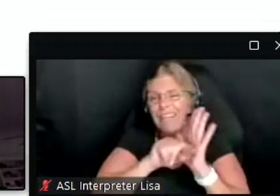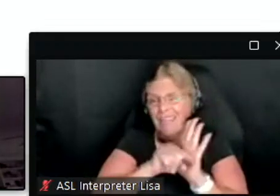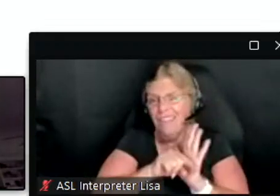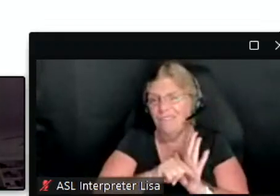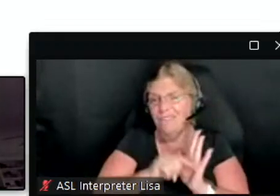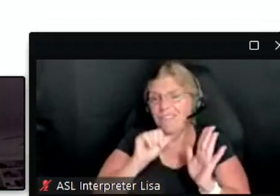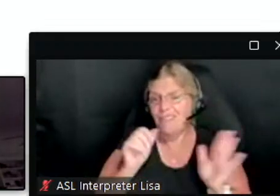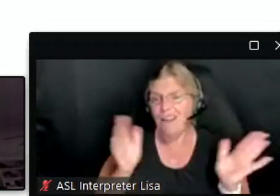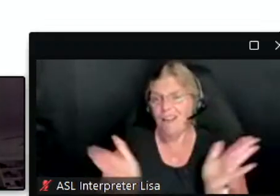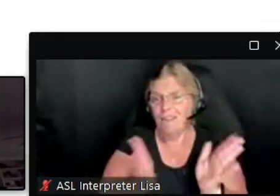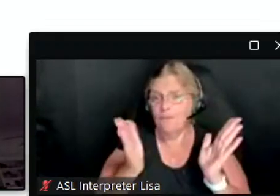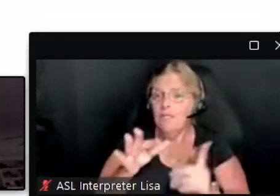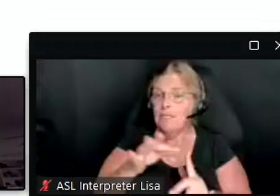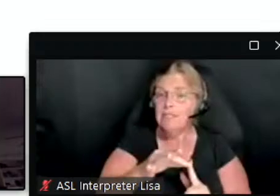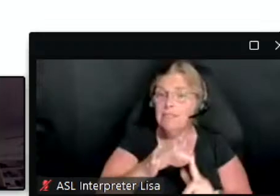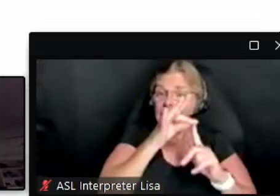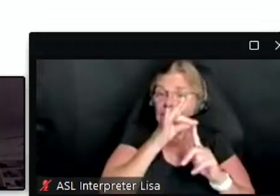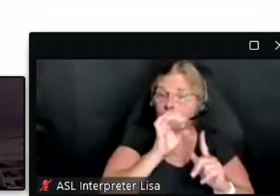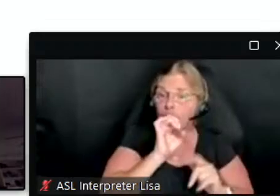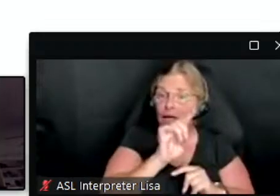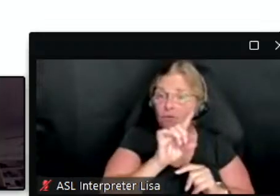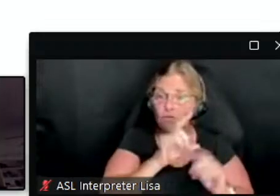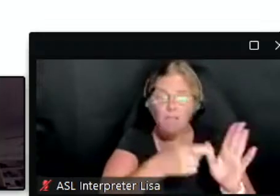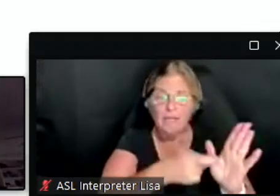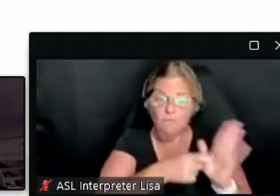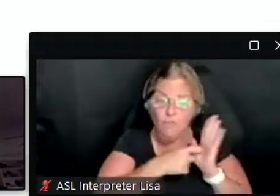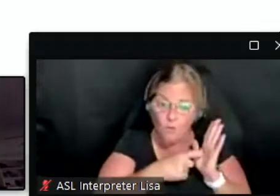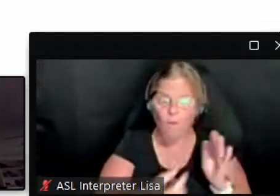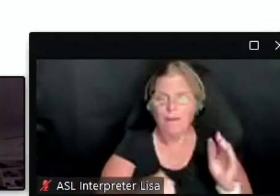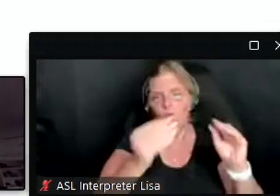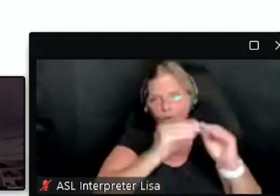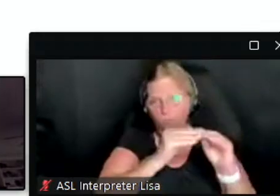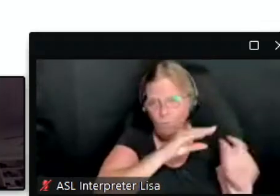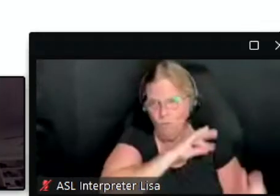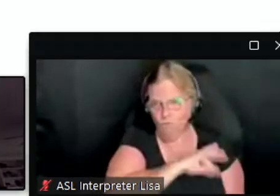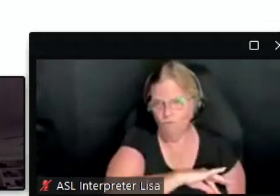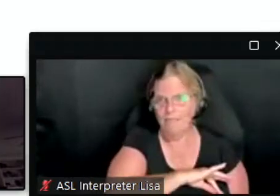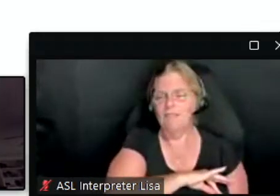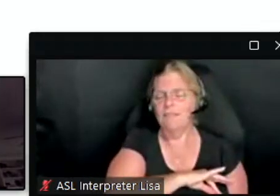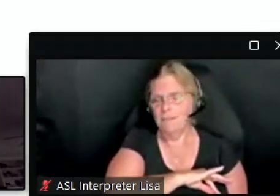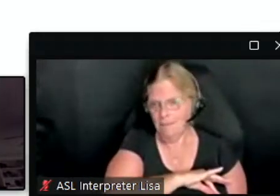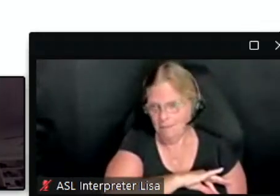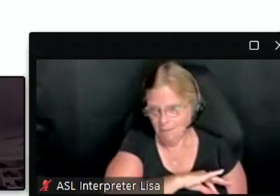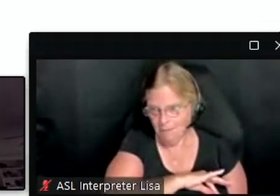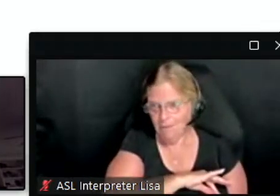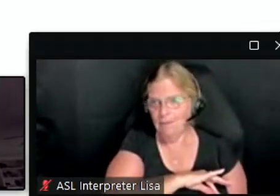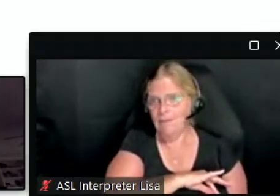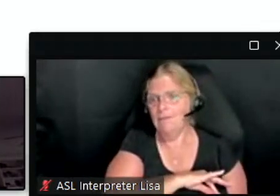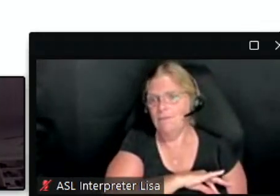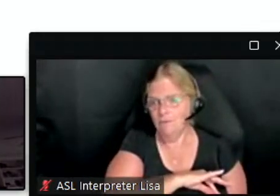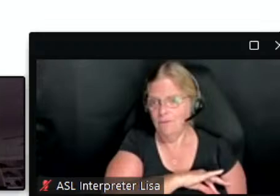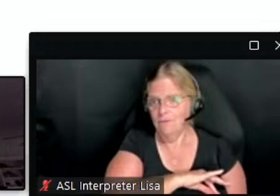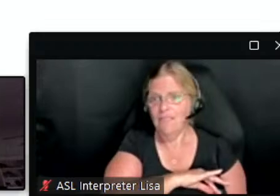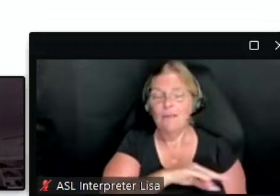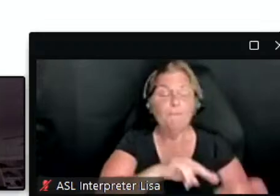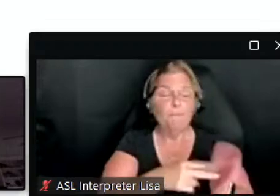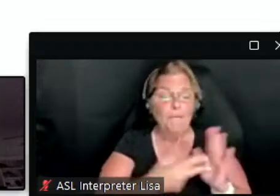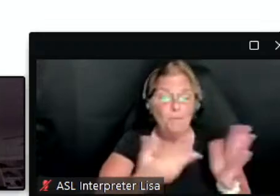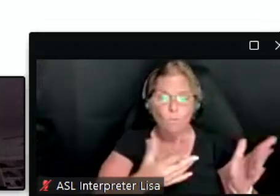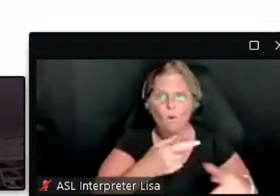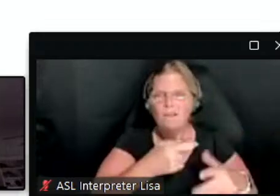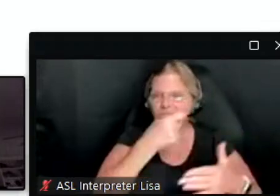that special education requires more credits. And that costs more. And I think that we have